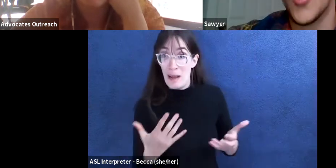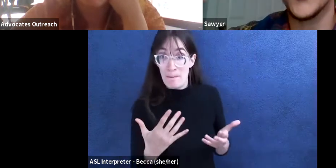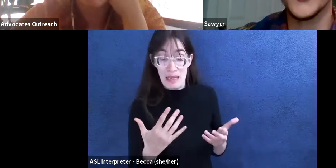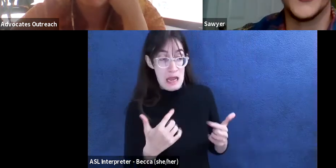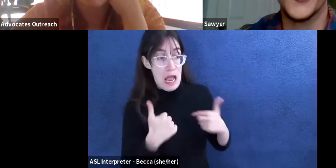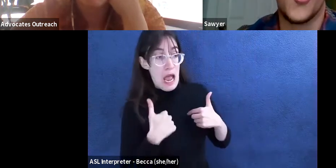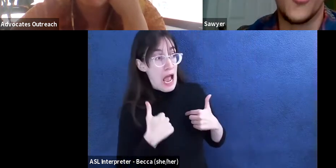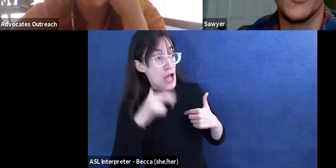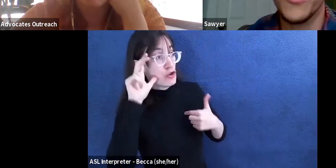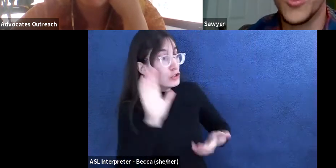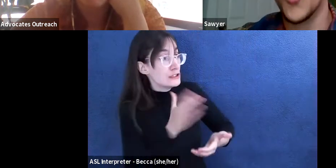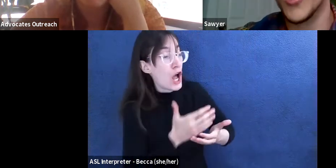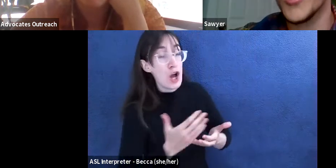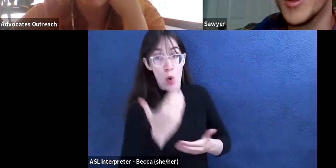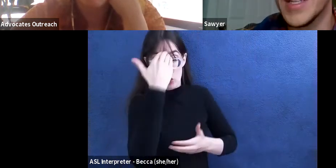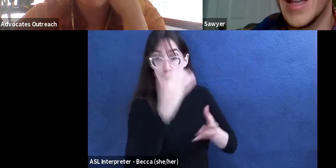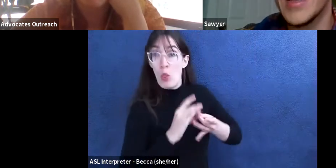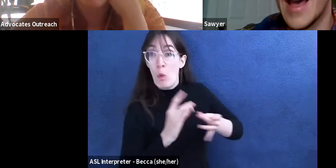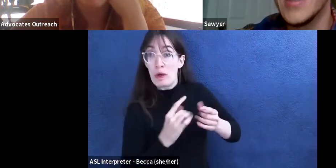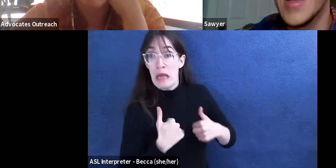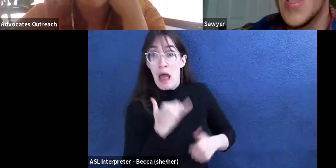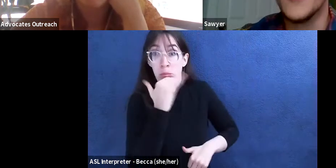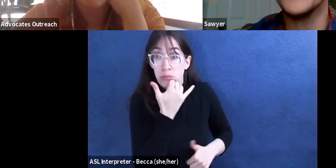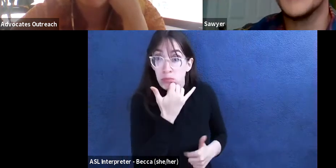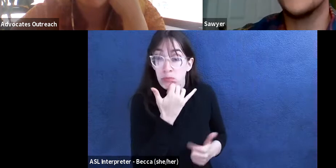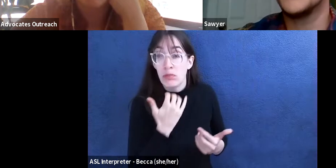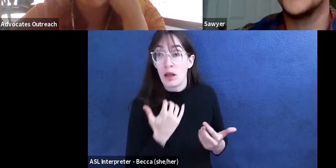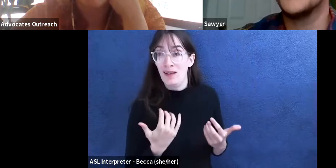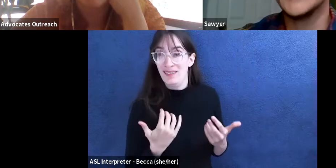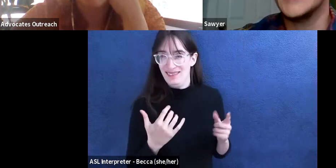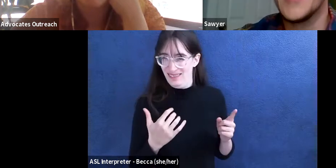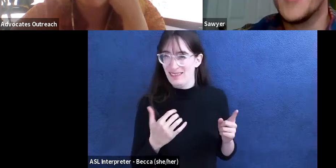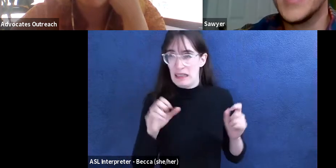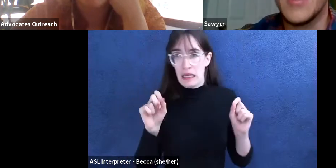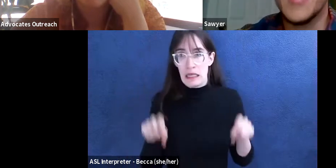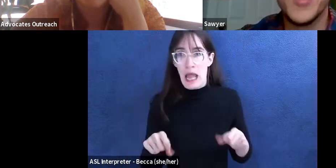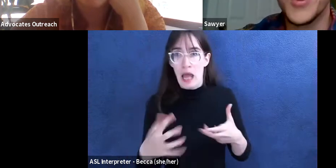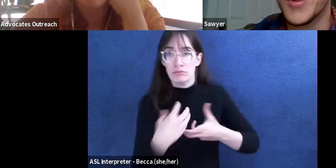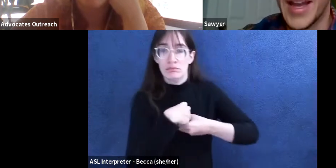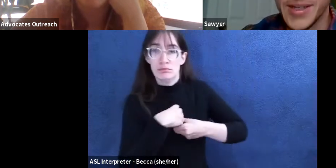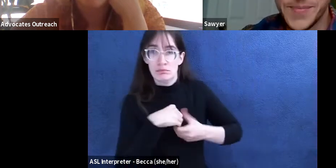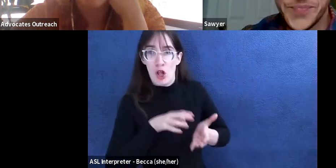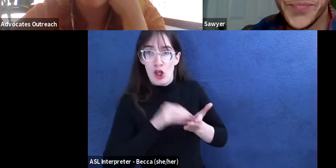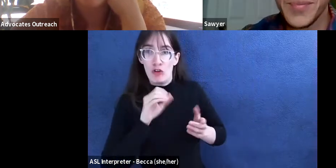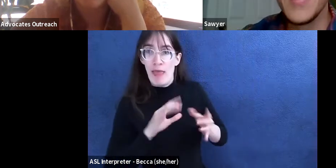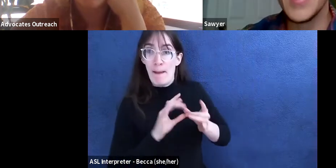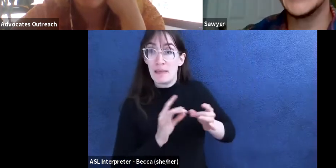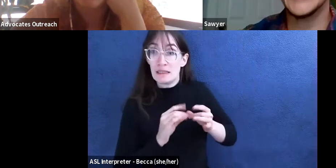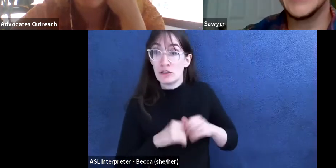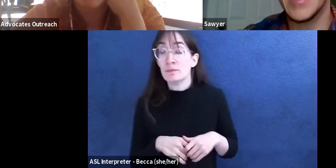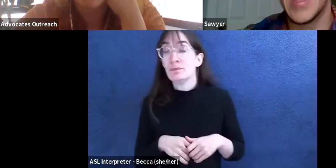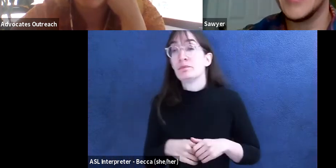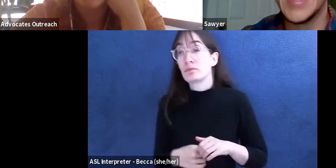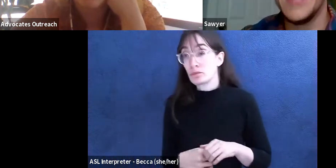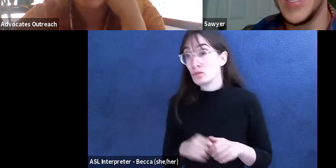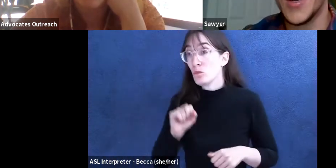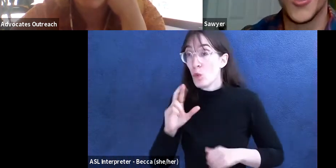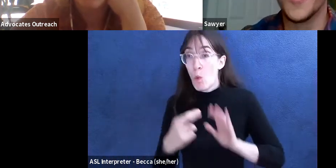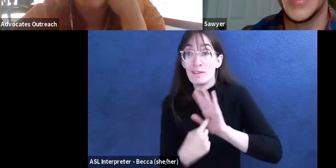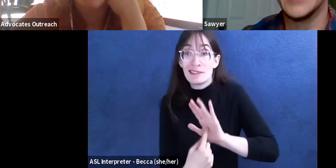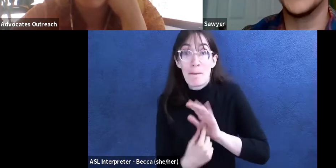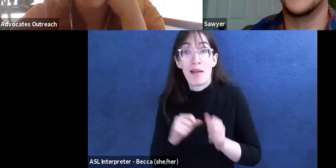like, you know, naturally maybe feel like they know exactly what to say. I mean, I like chose